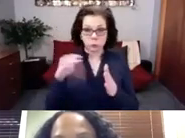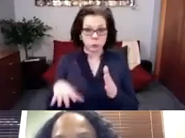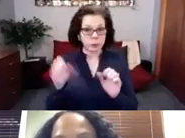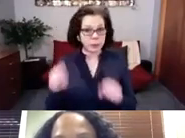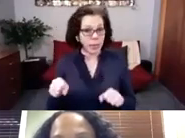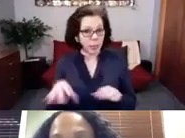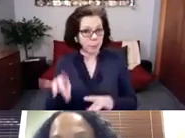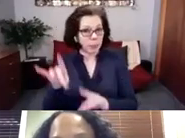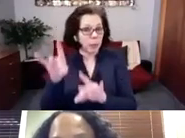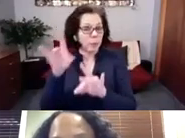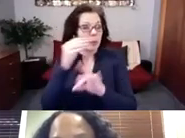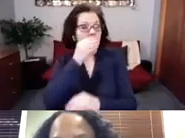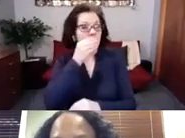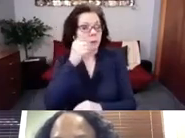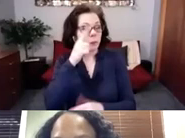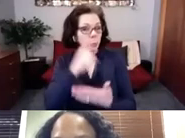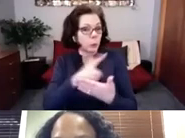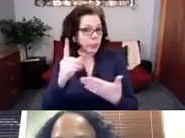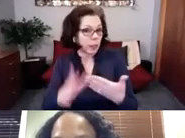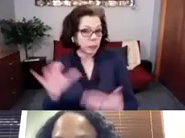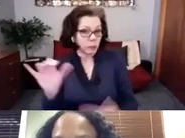for the weekend.